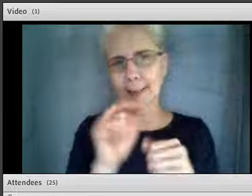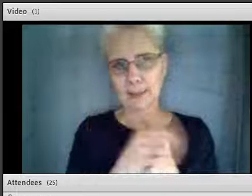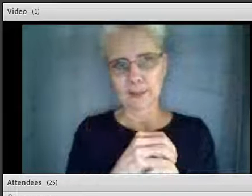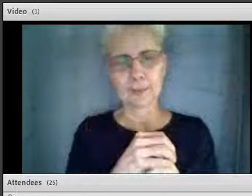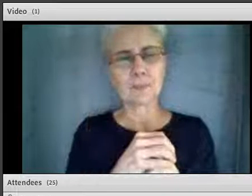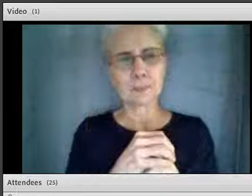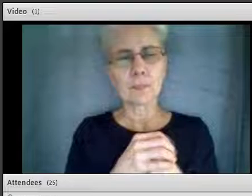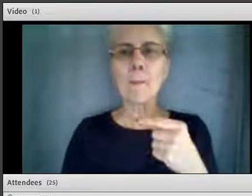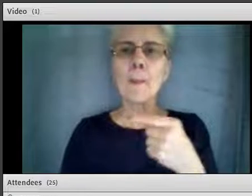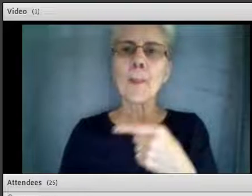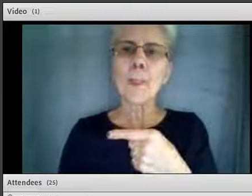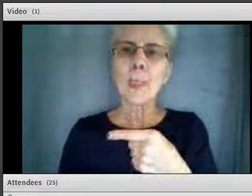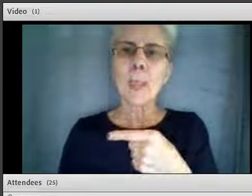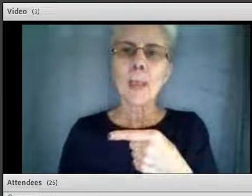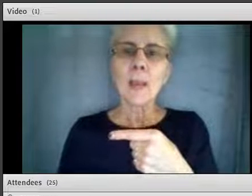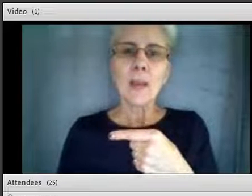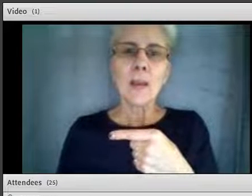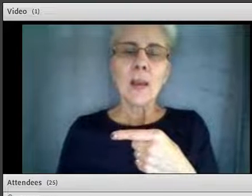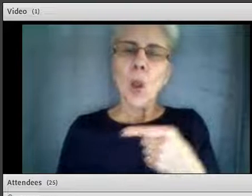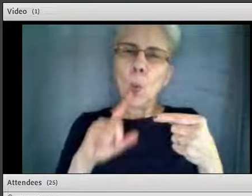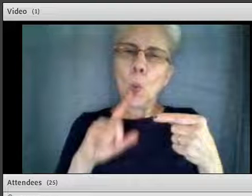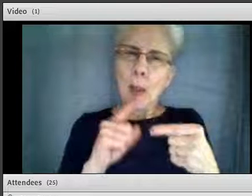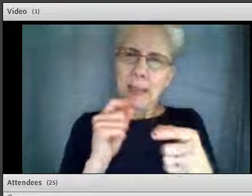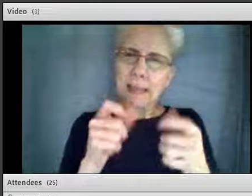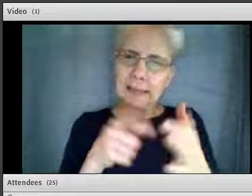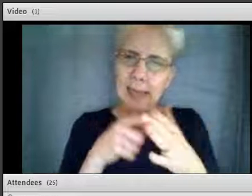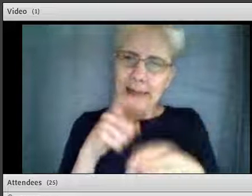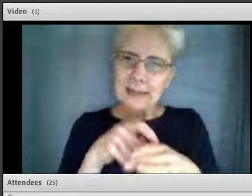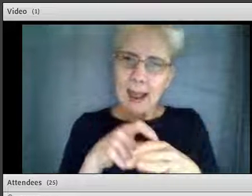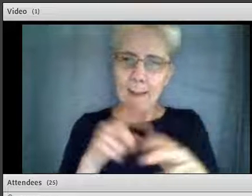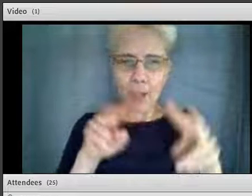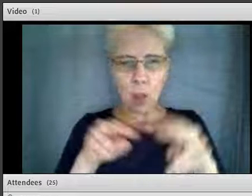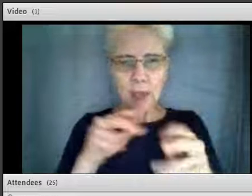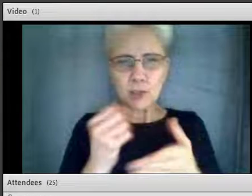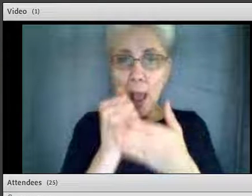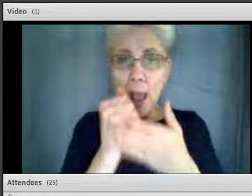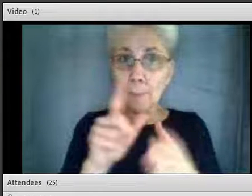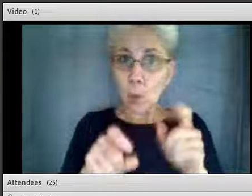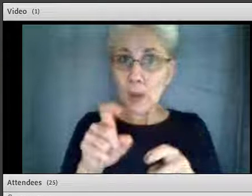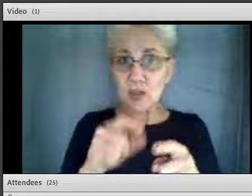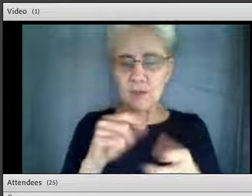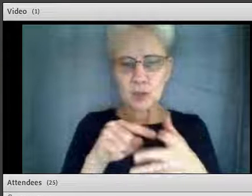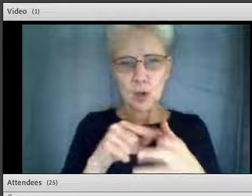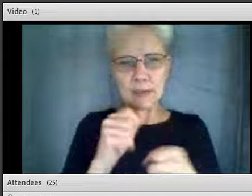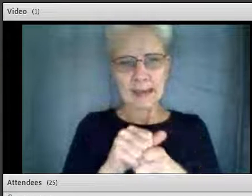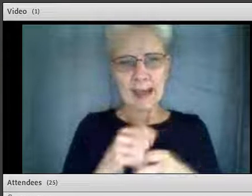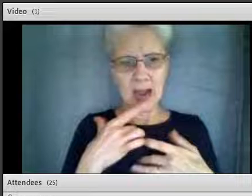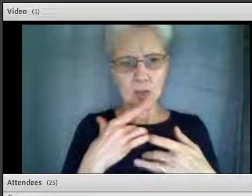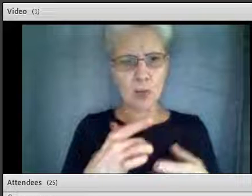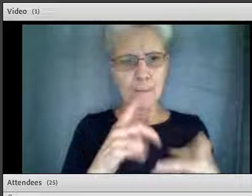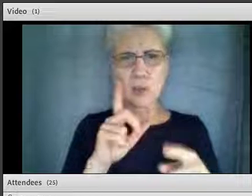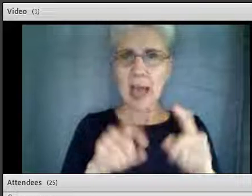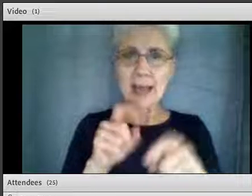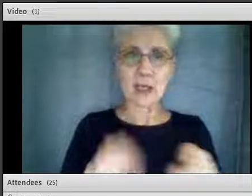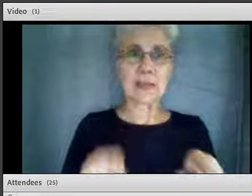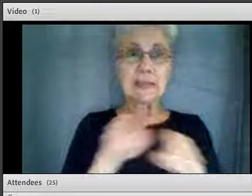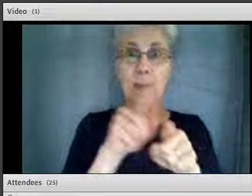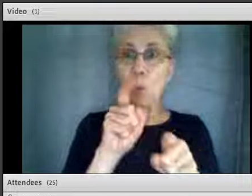Really spend time looking at your help questions. If you start to get a trend where everybody's asking you a question, put it on your help